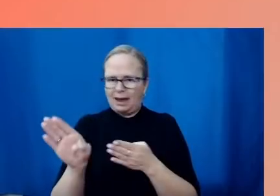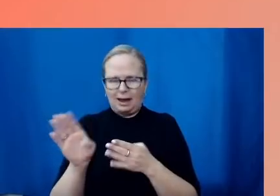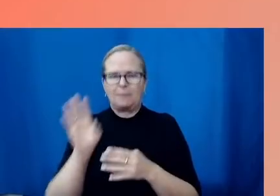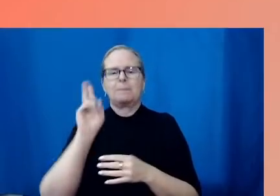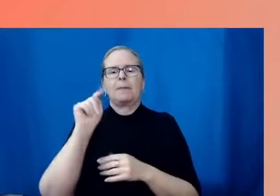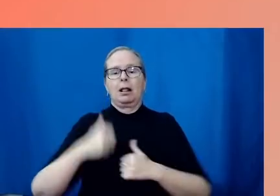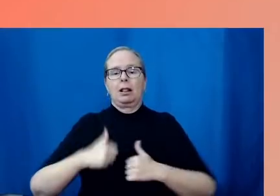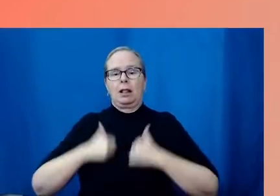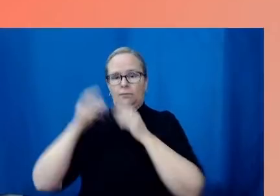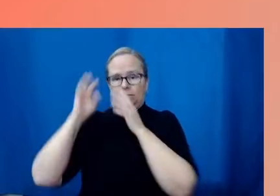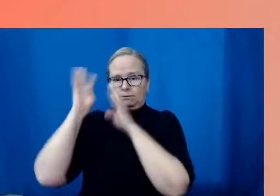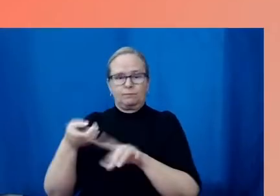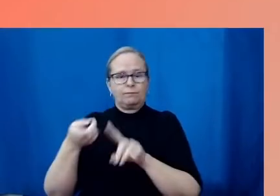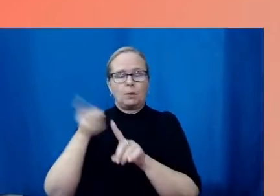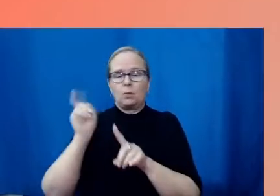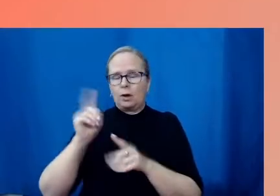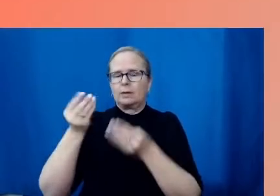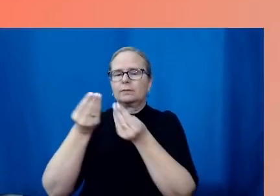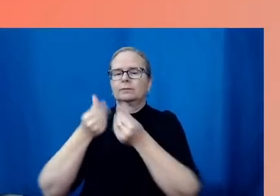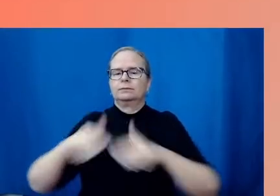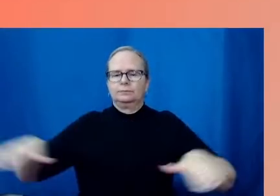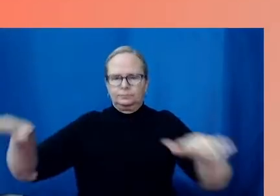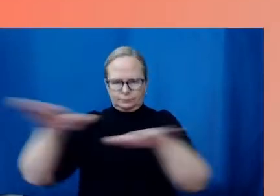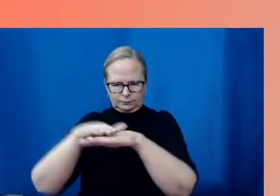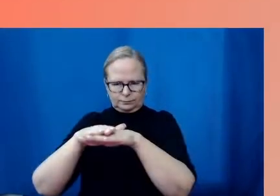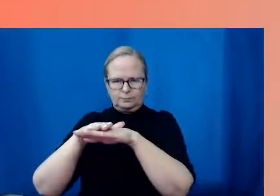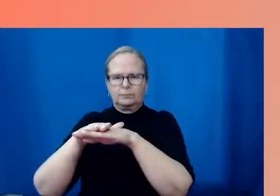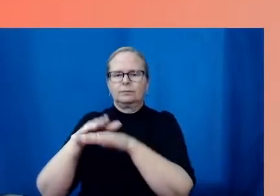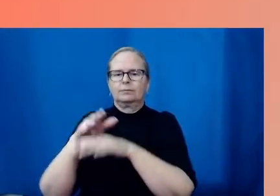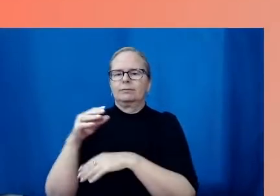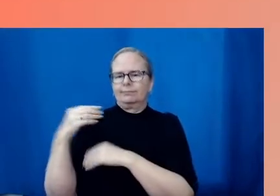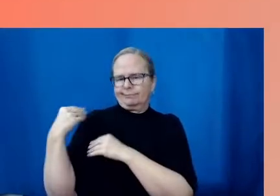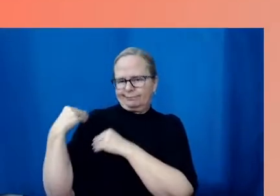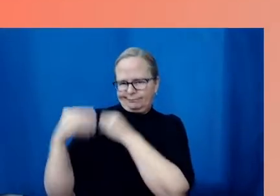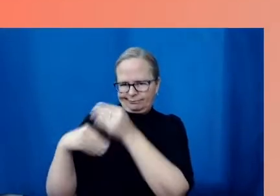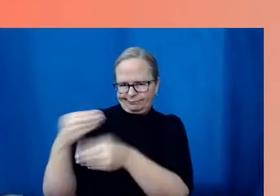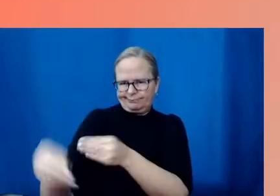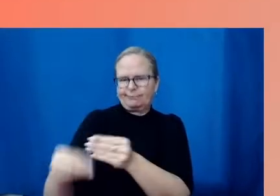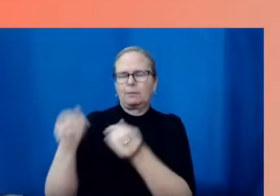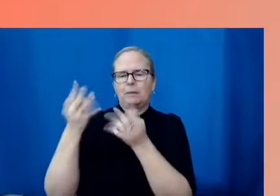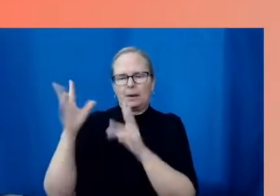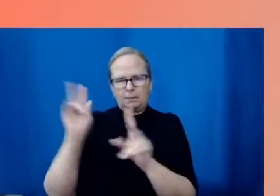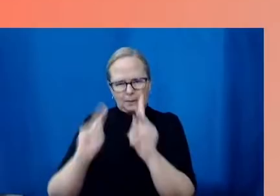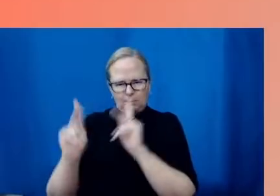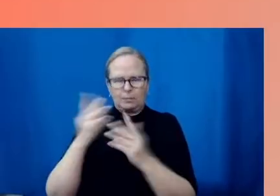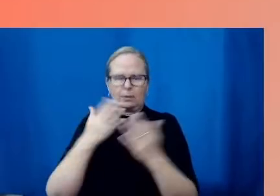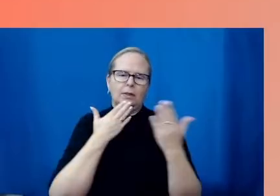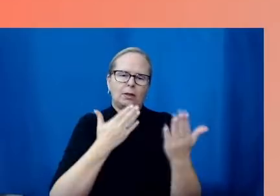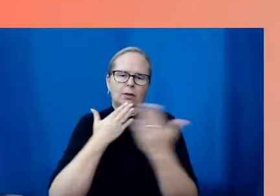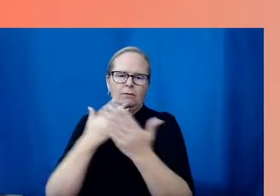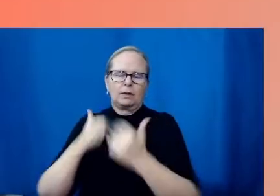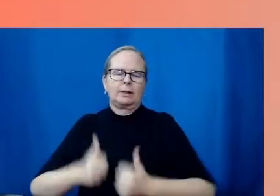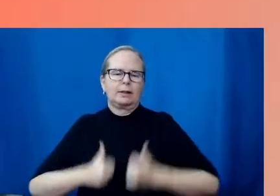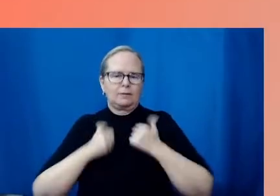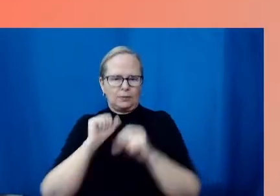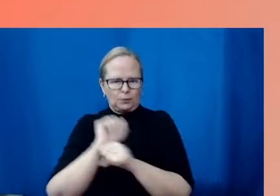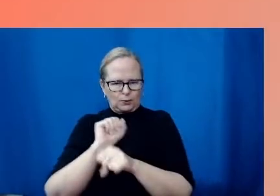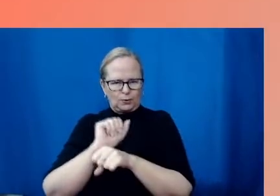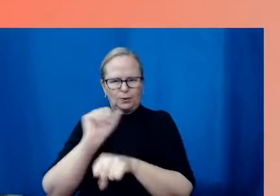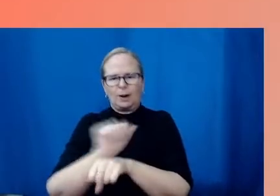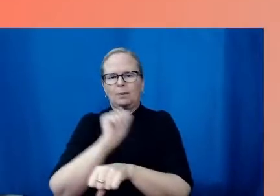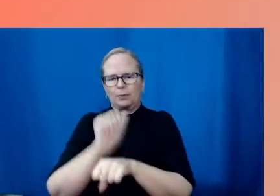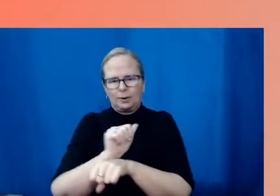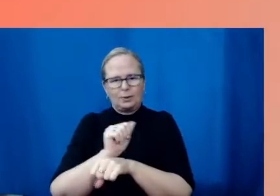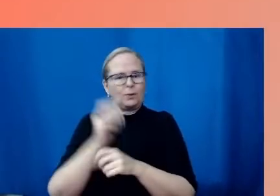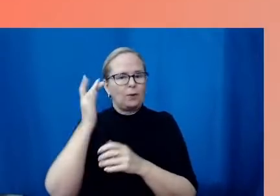the traditional and ancestral territory of many peoples. We are grateful to live and work in Alberta, a province on the traditional territory